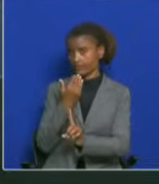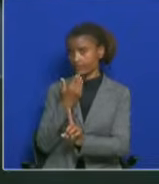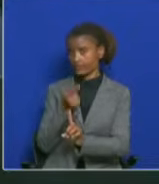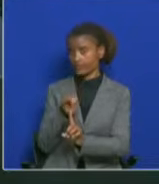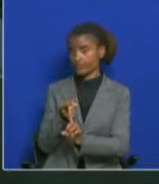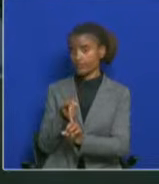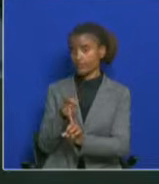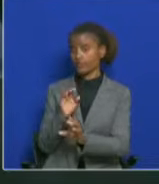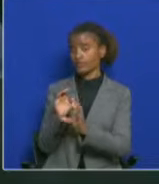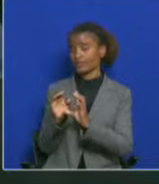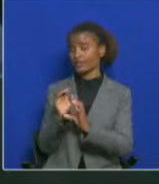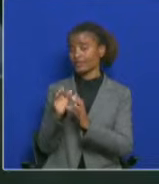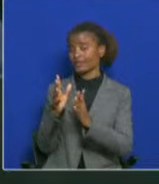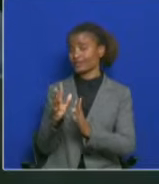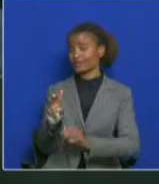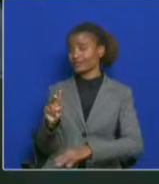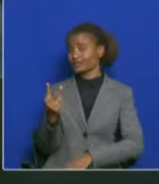there?